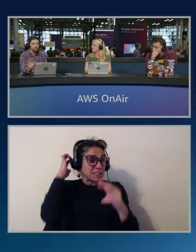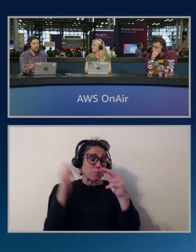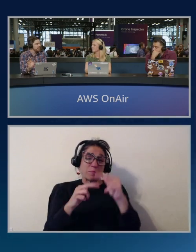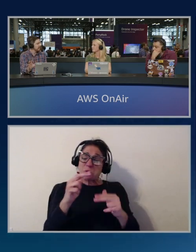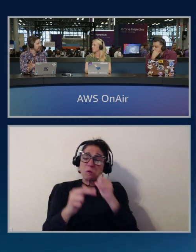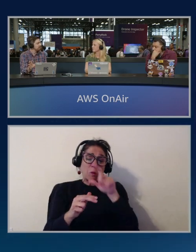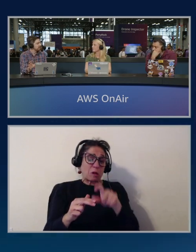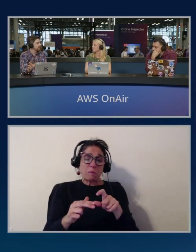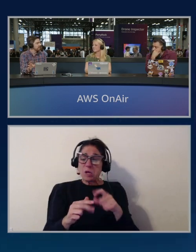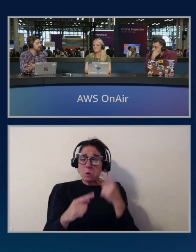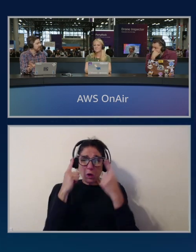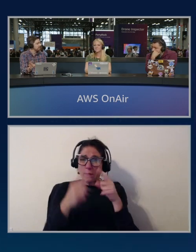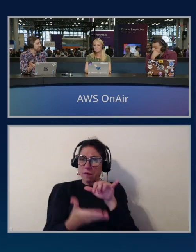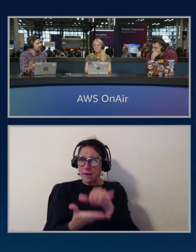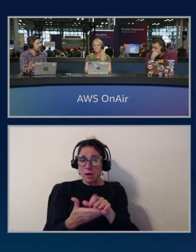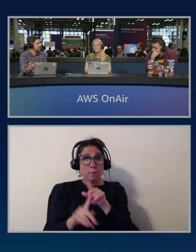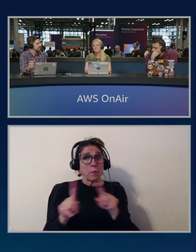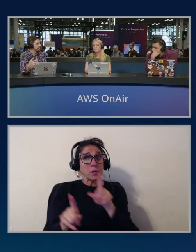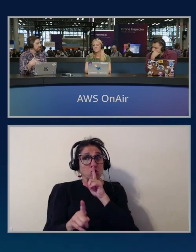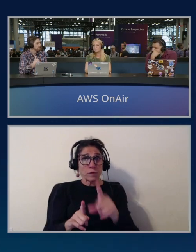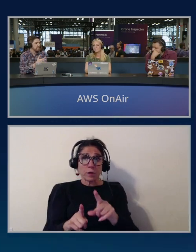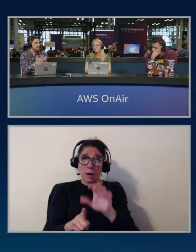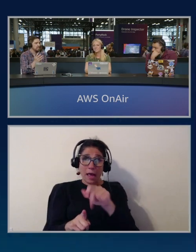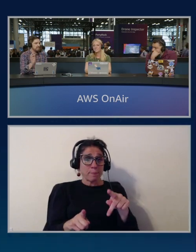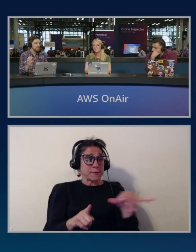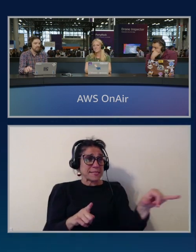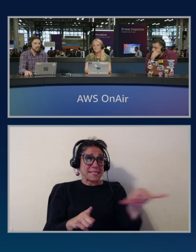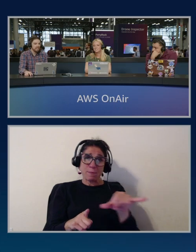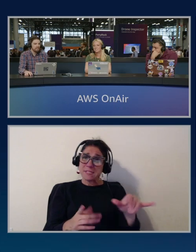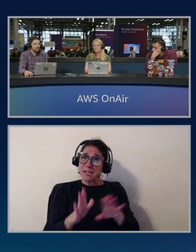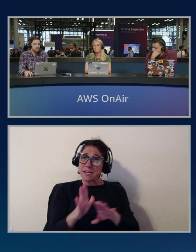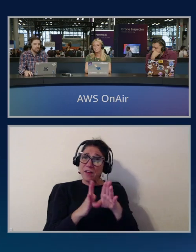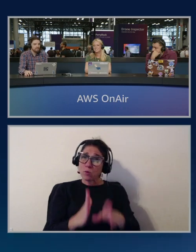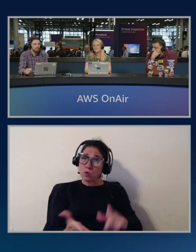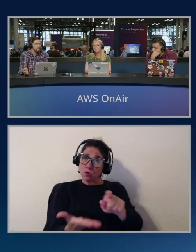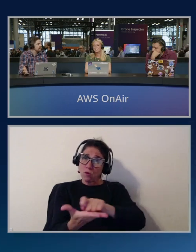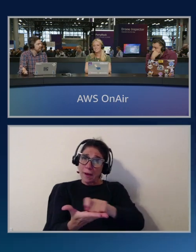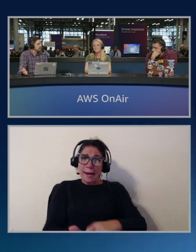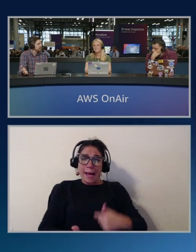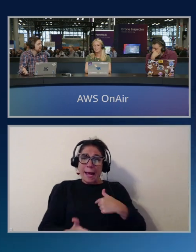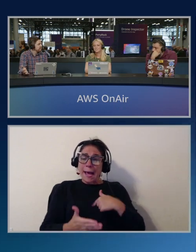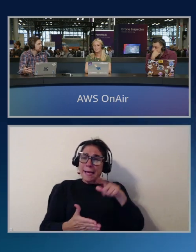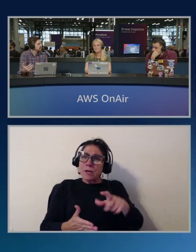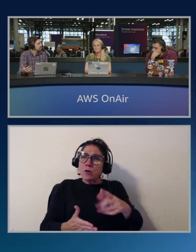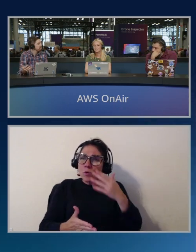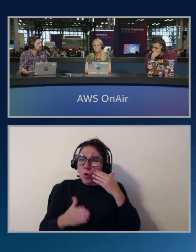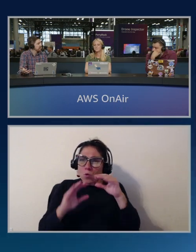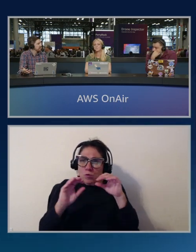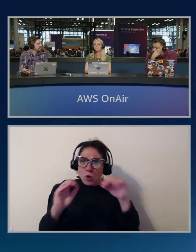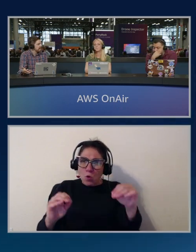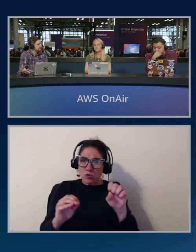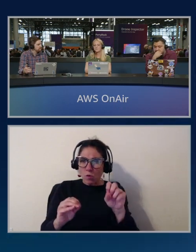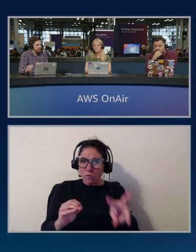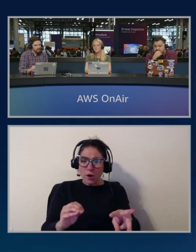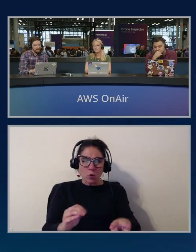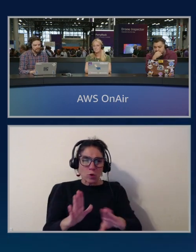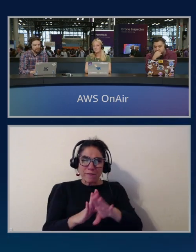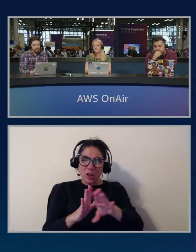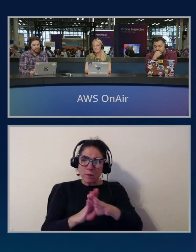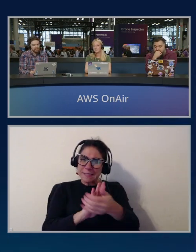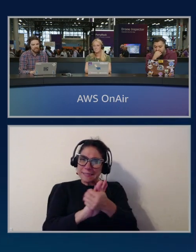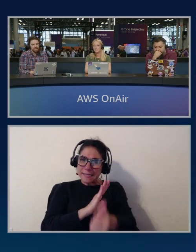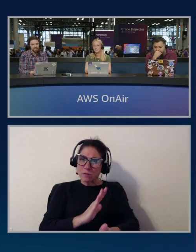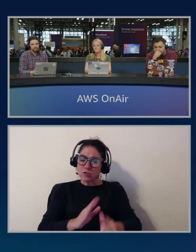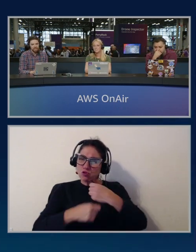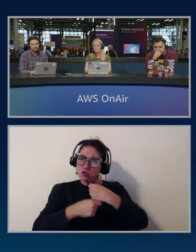a real app just like a developer would write. But I didn't have to know any software development skills to create this app. And so